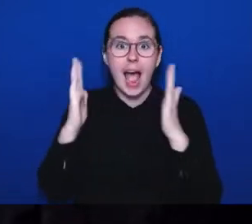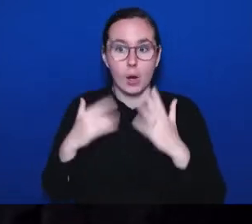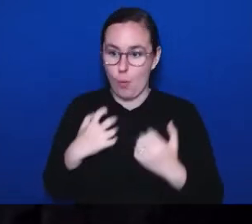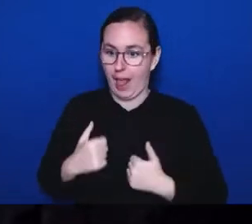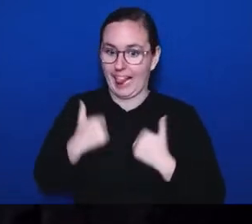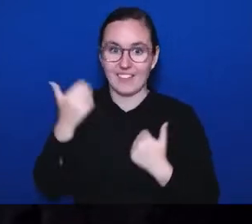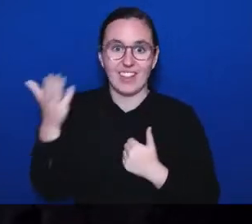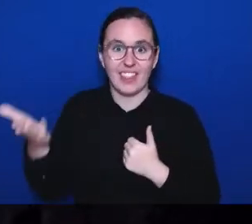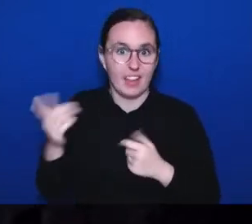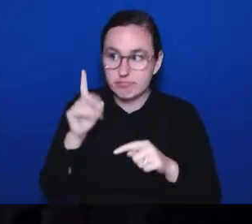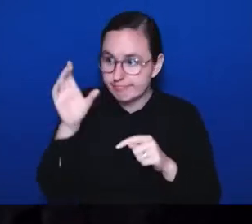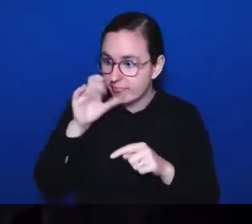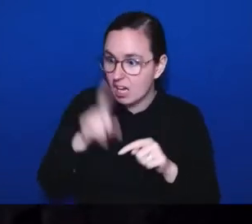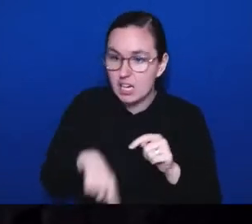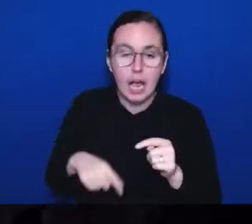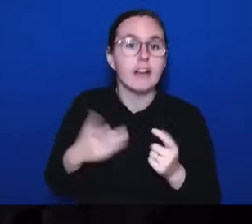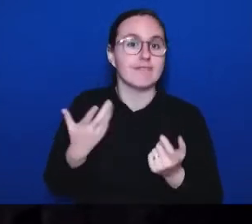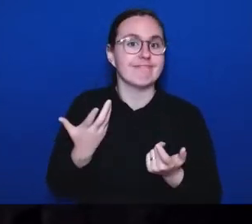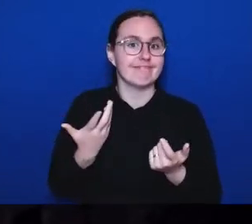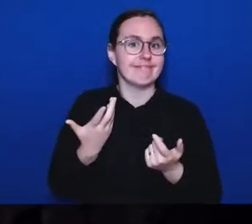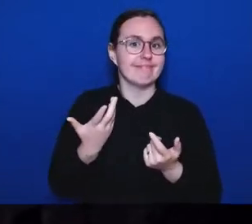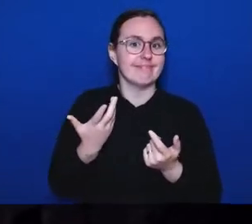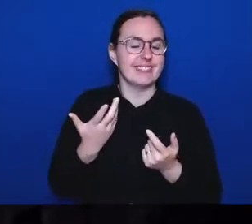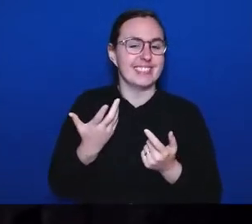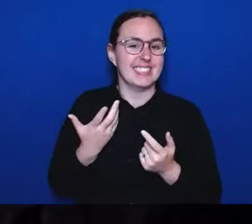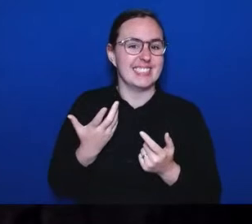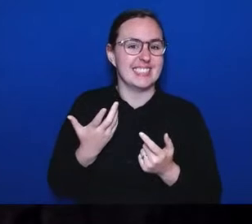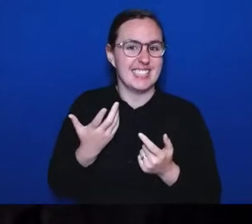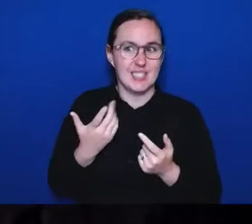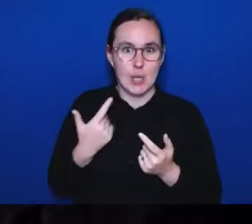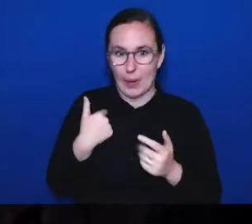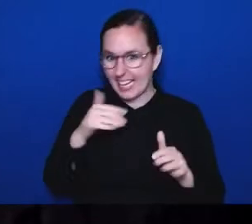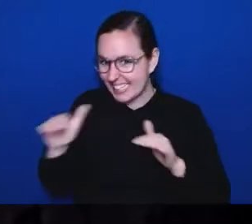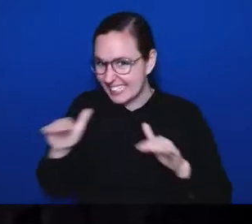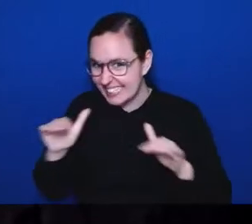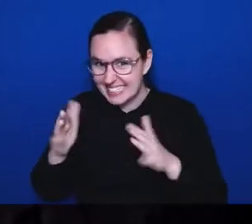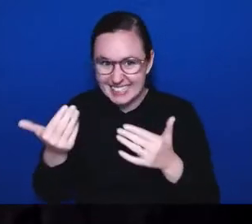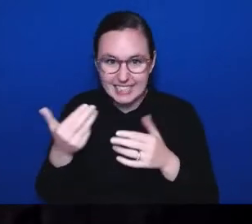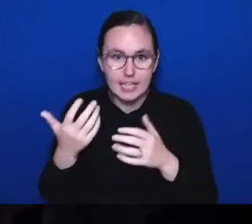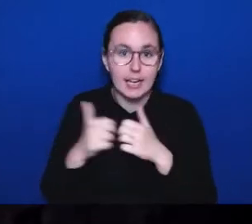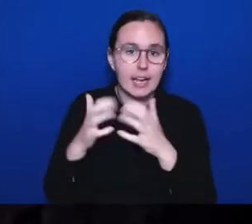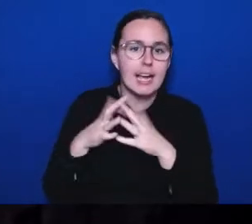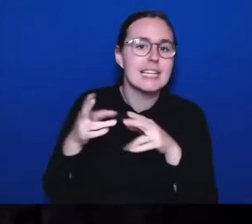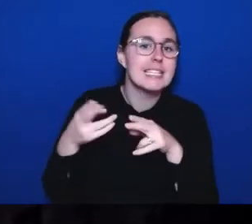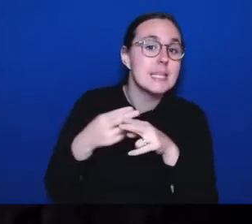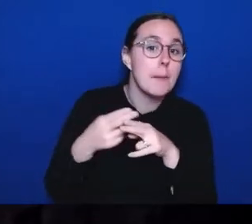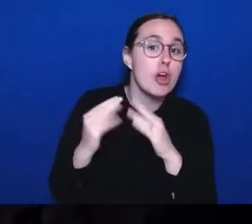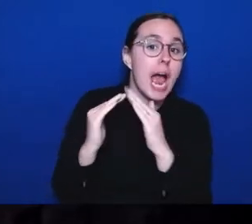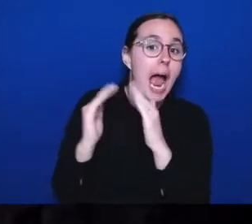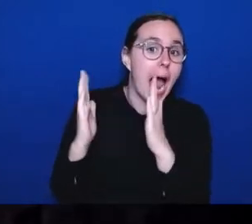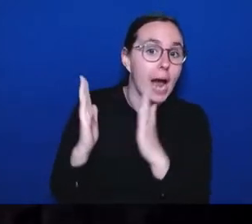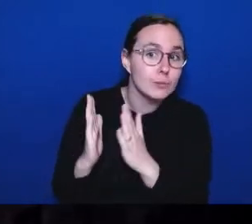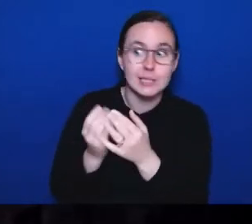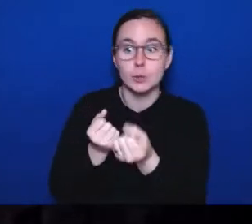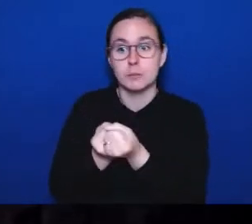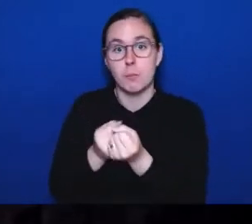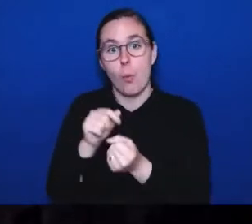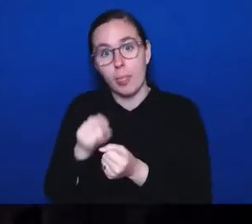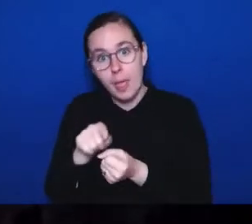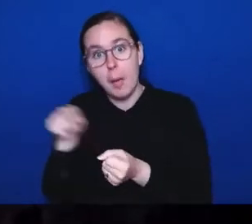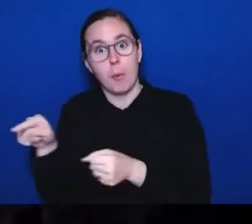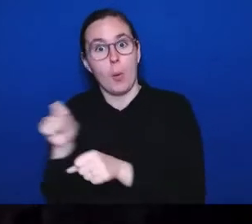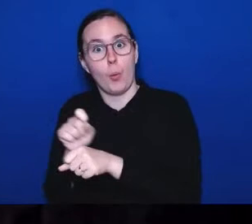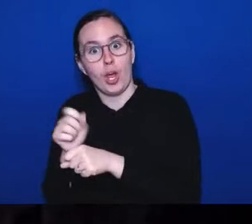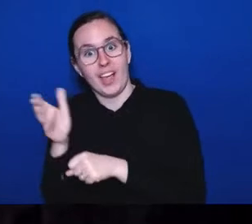there to get housing, temporary housing for people coming in and to support that emergency room. The issue